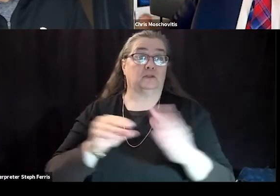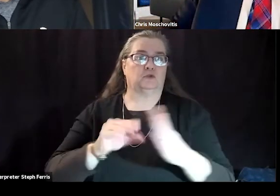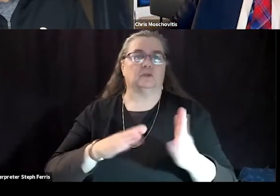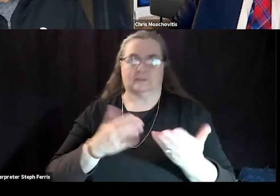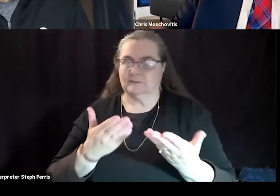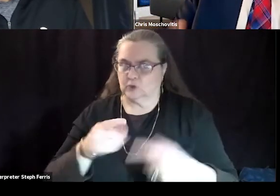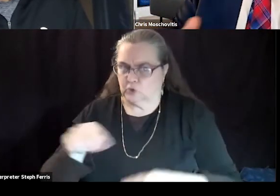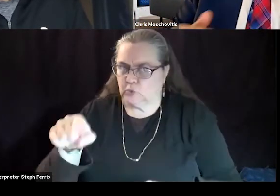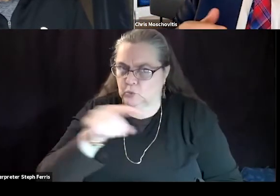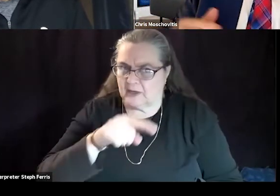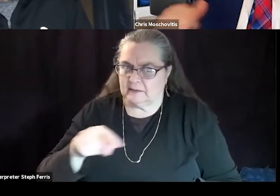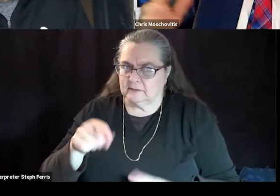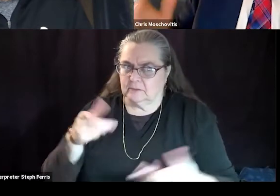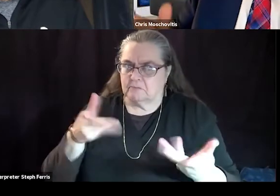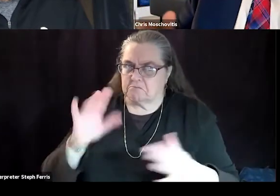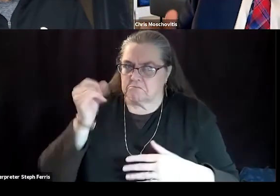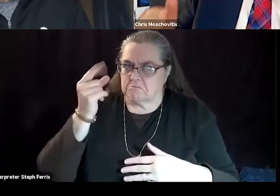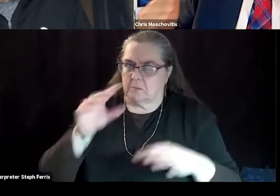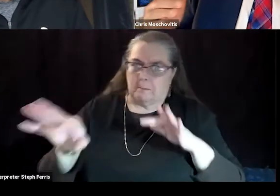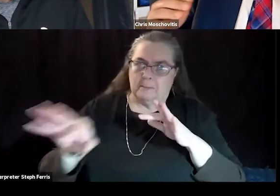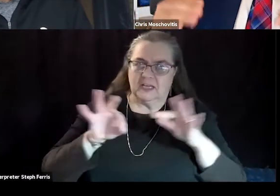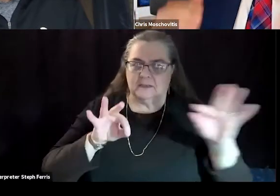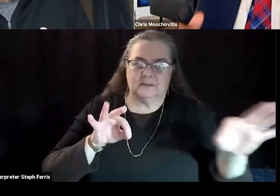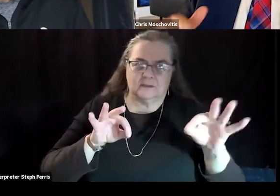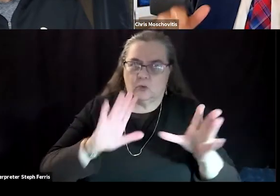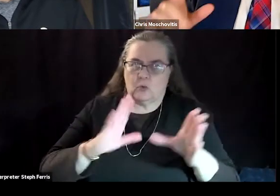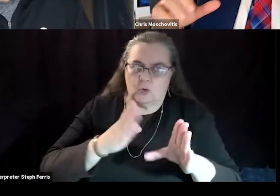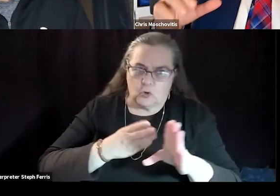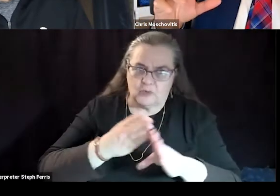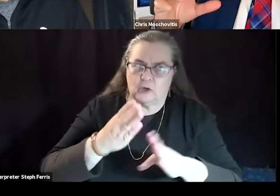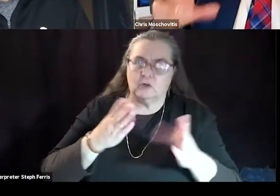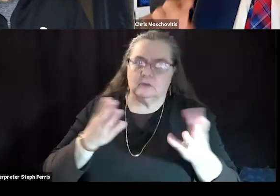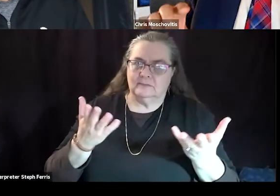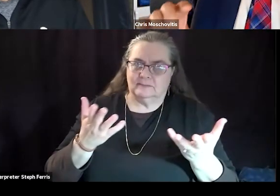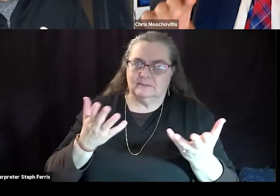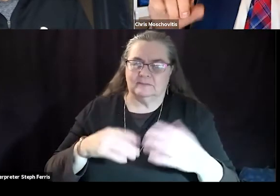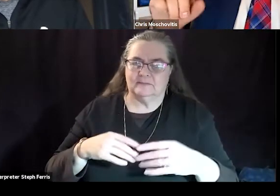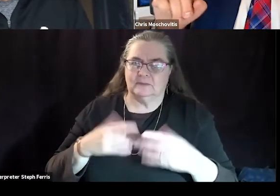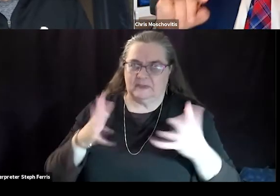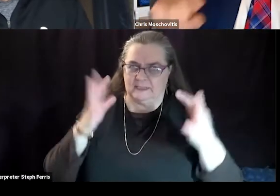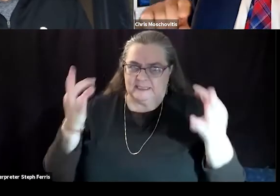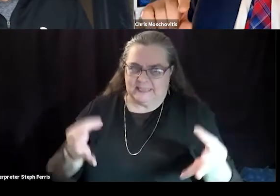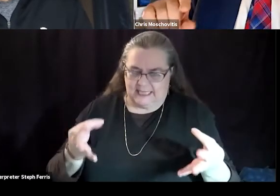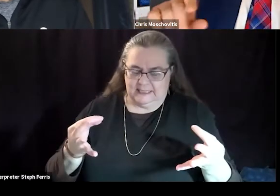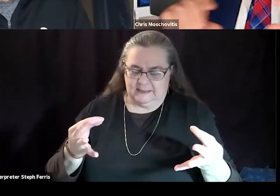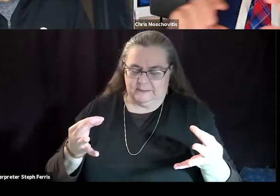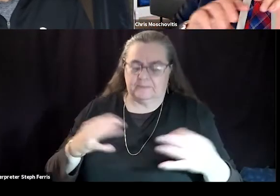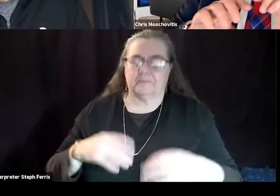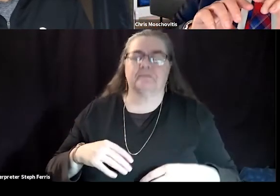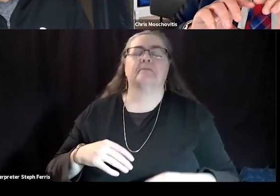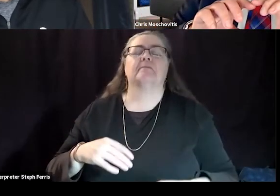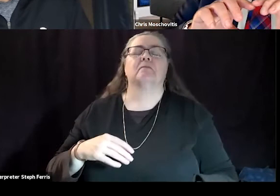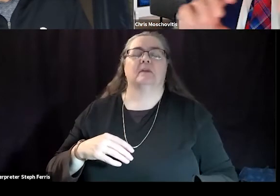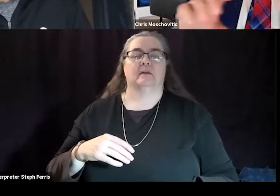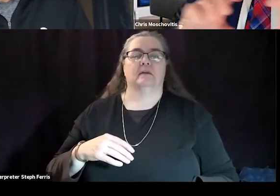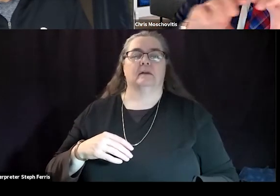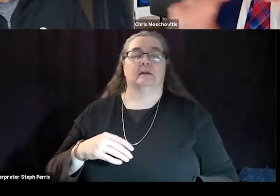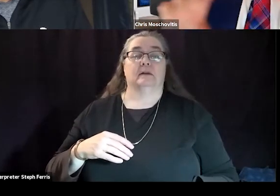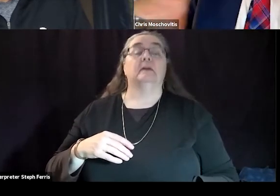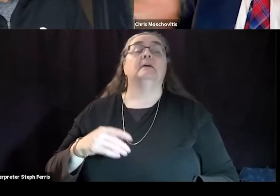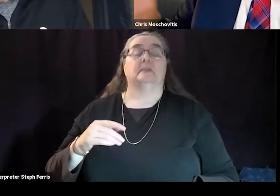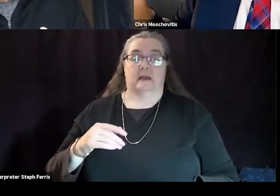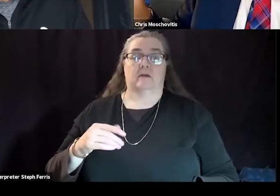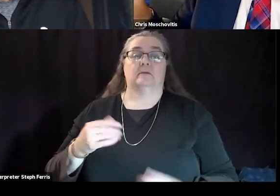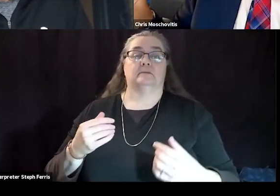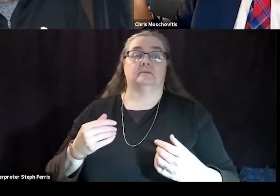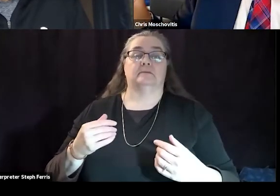certain career path, they're going one way or another, then I believe that in graduate school, there needs to be